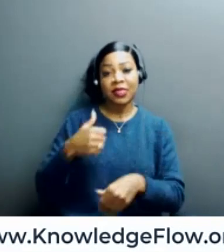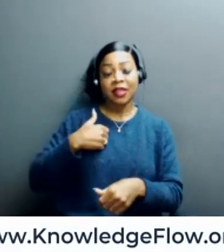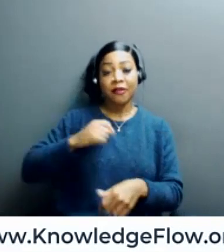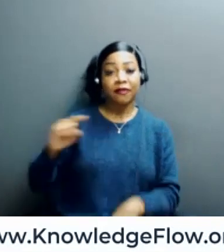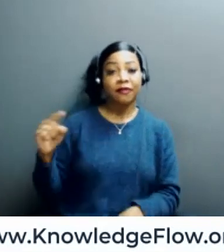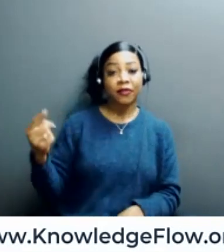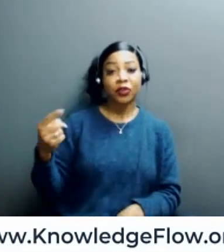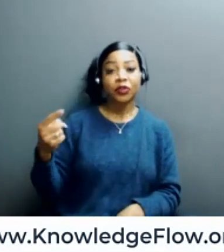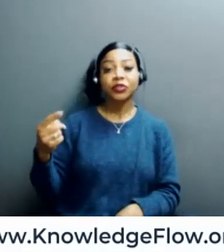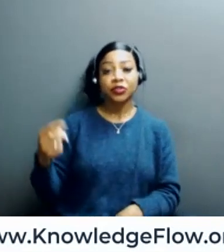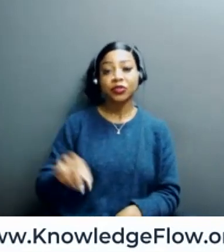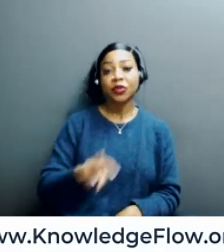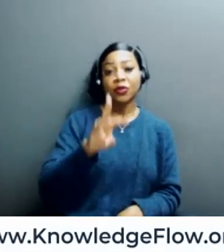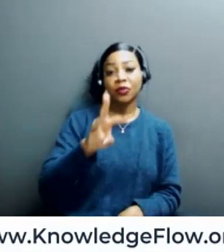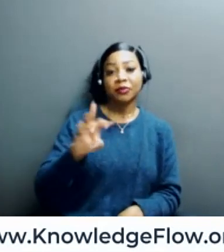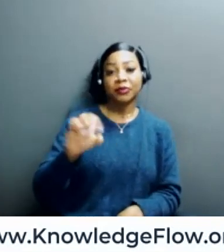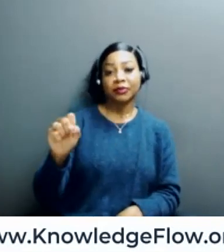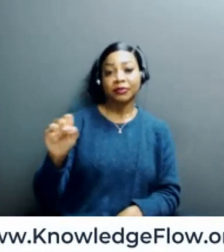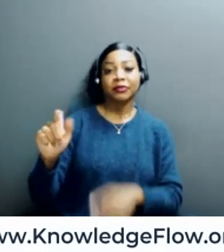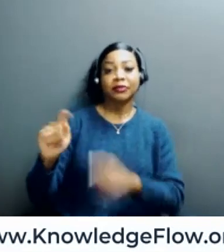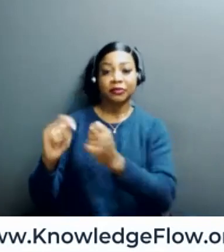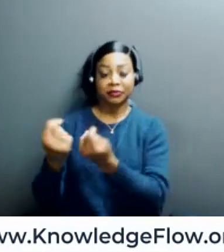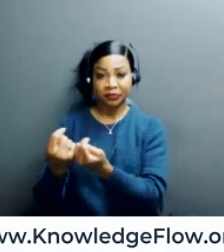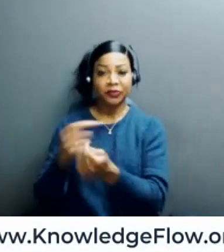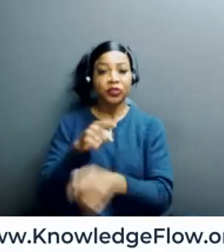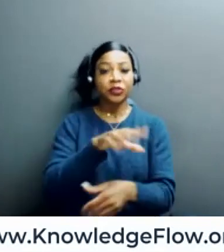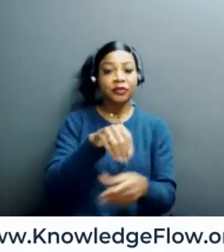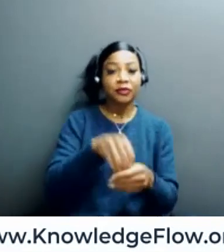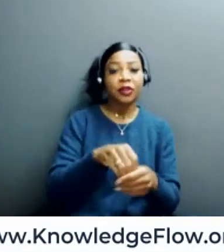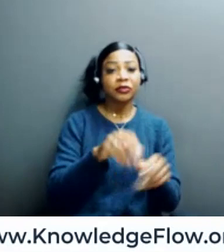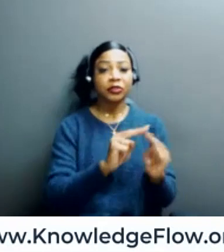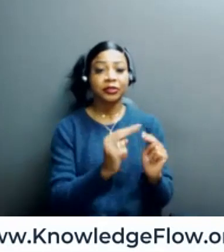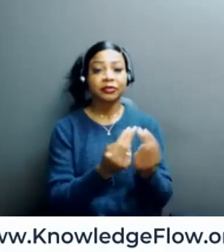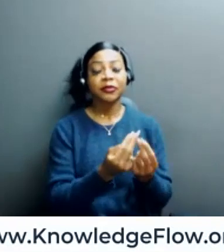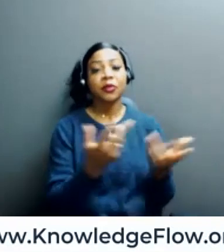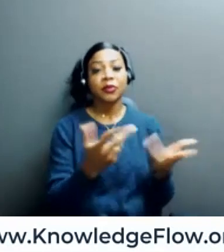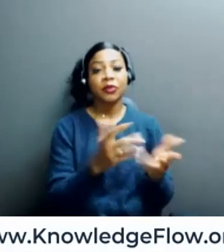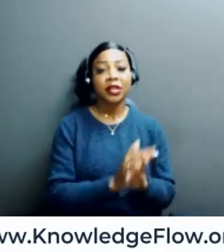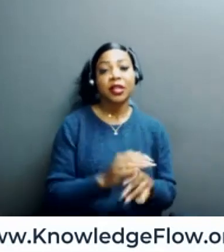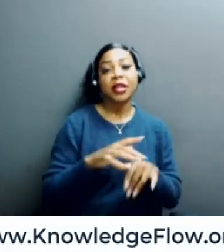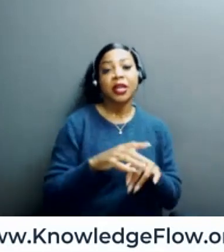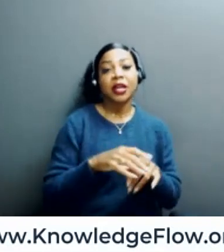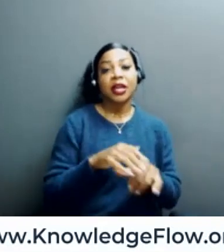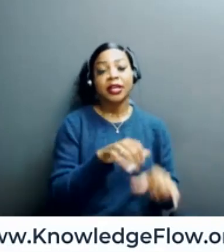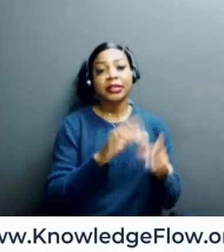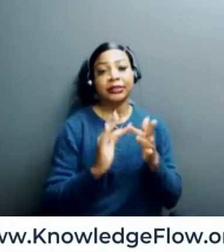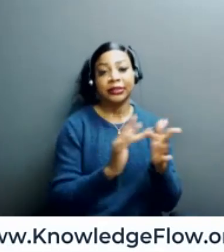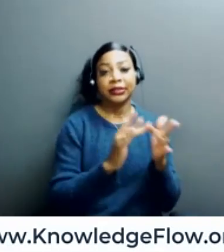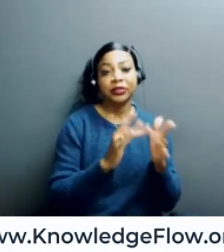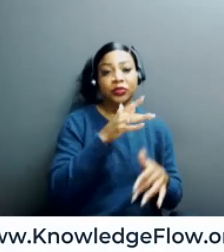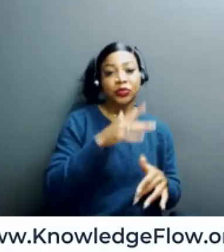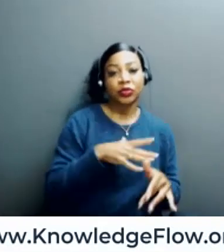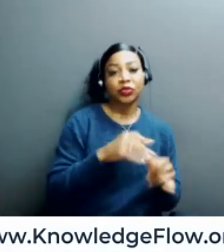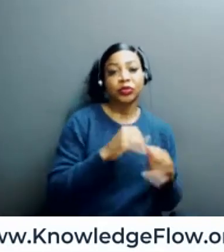first women's cyber security team she worked with a unit called the examination unit through the Canadian government which was a top secret